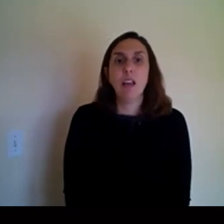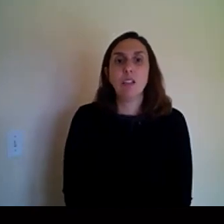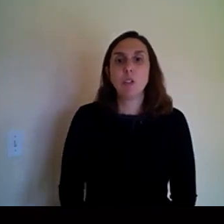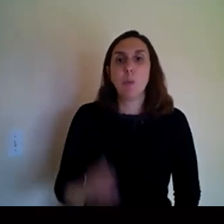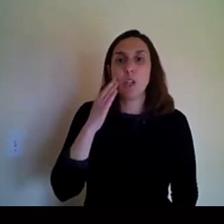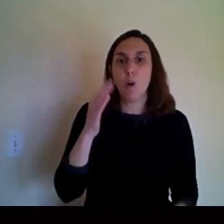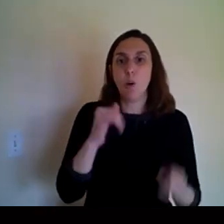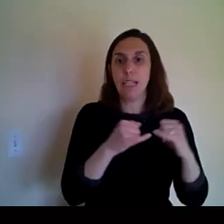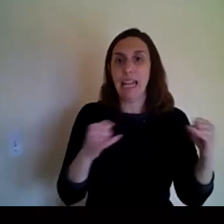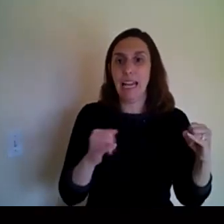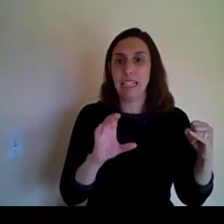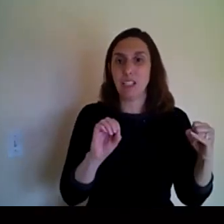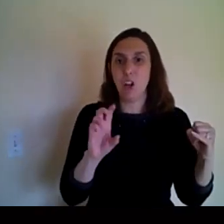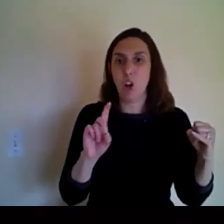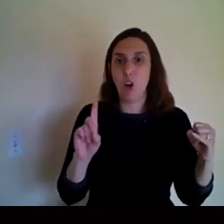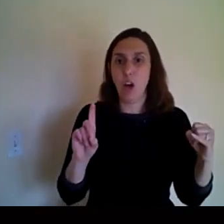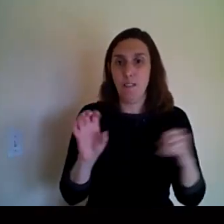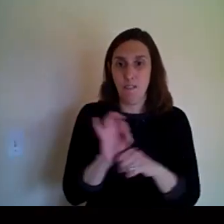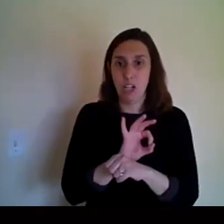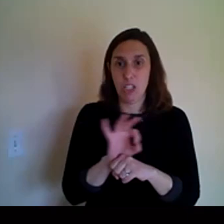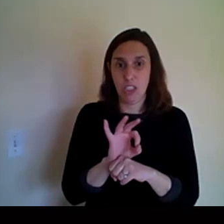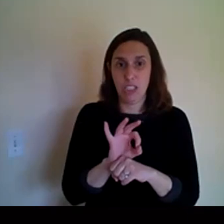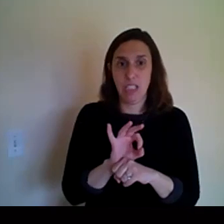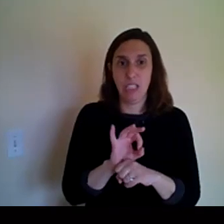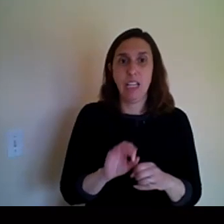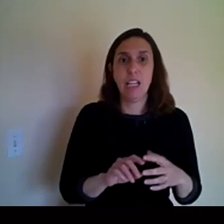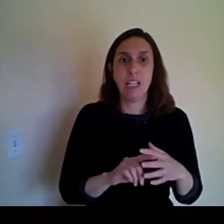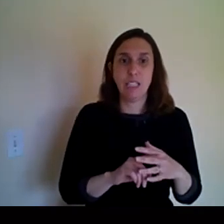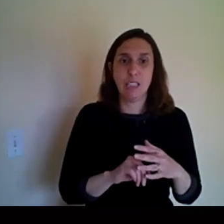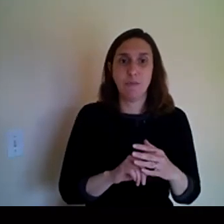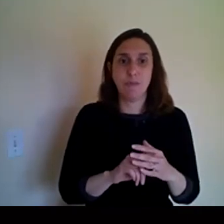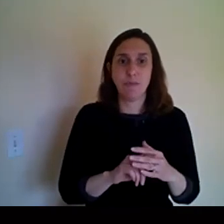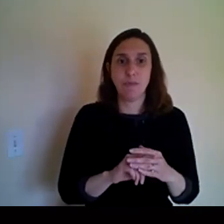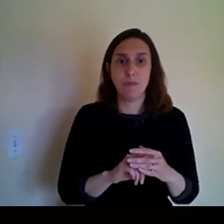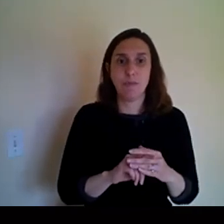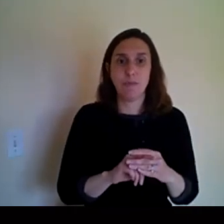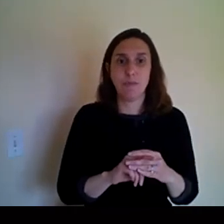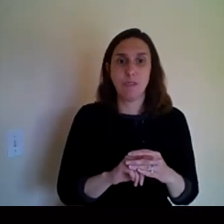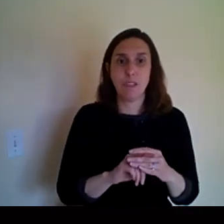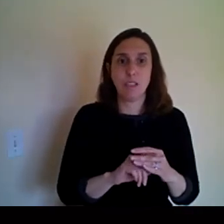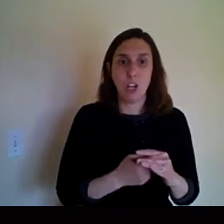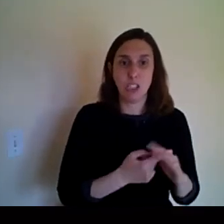odd function starts at negative infinity and goes to positive infinity. So we know that this one's range